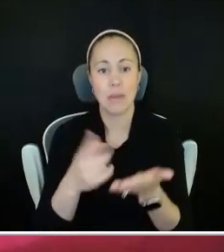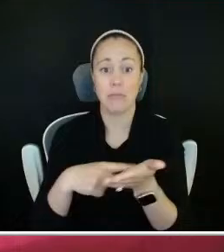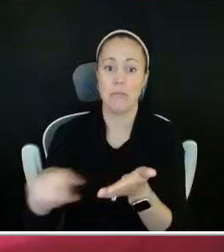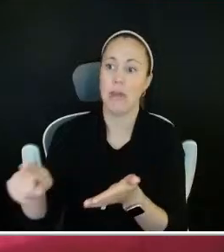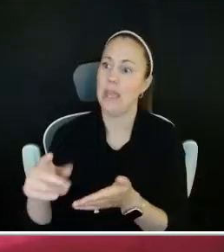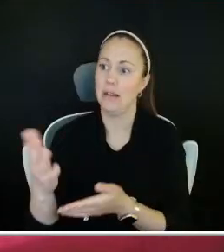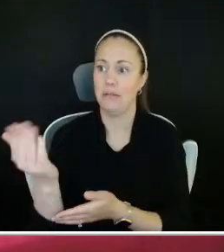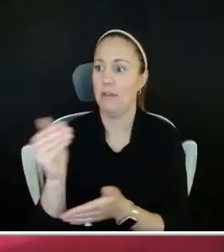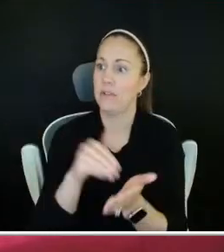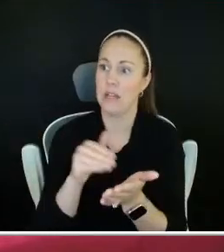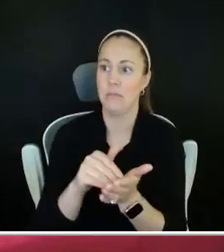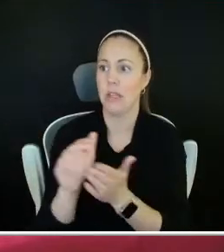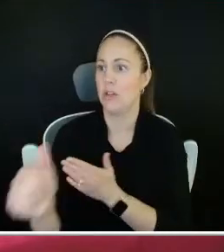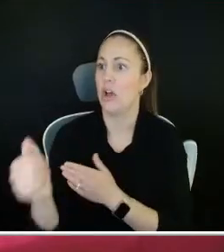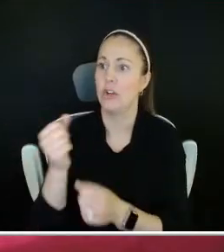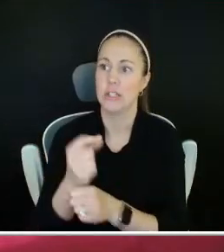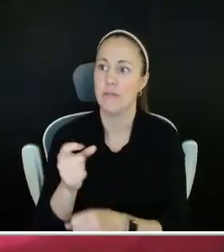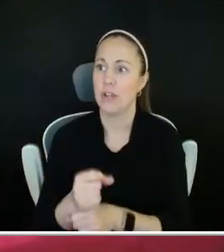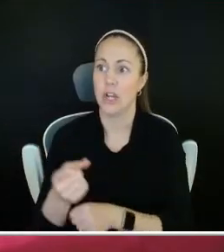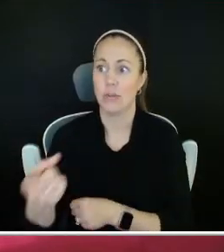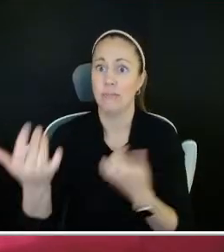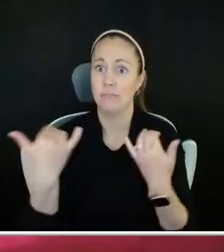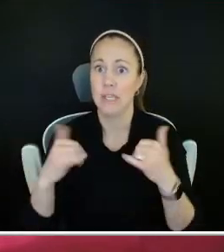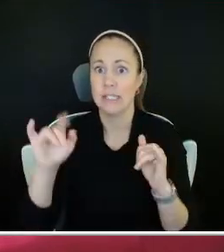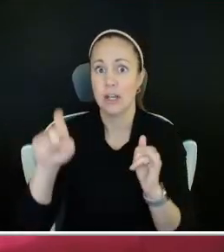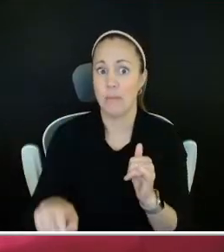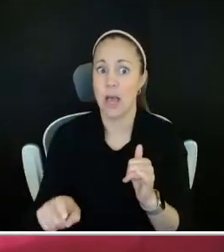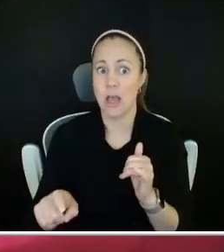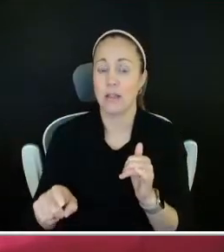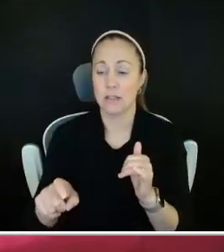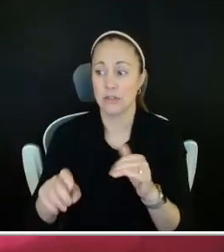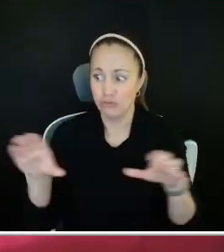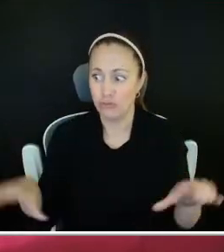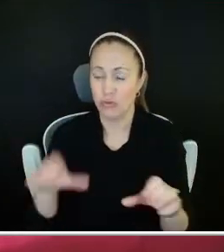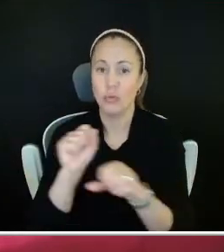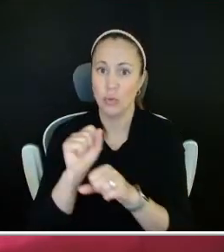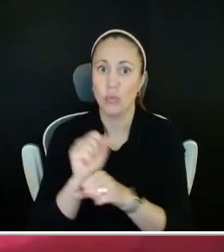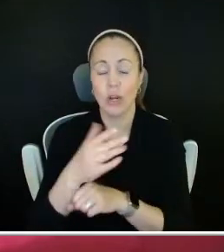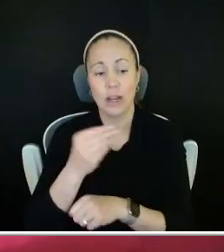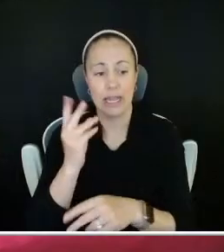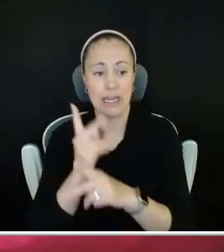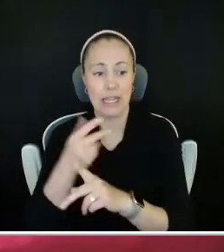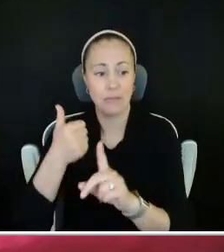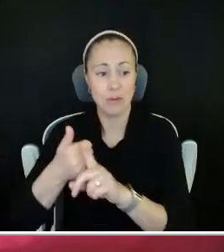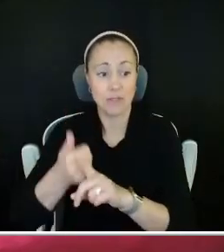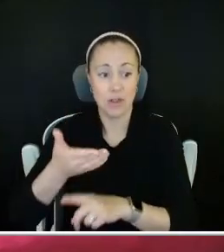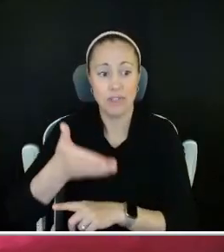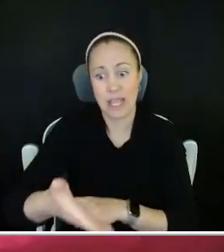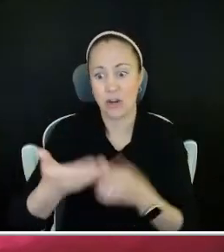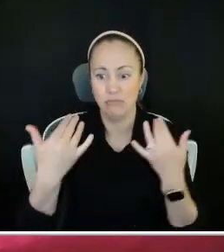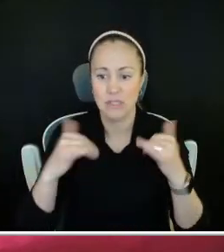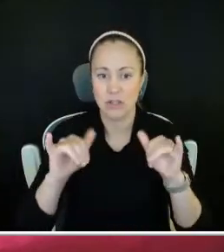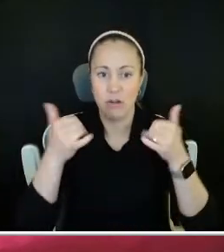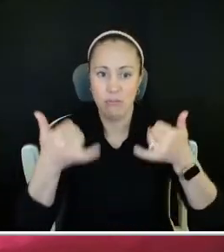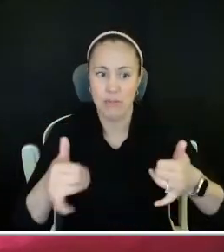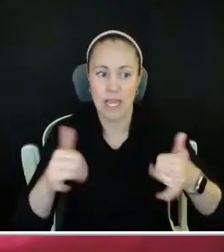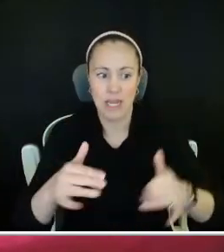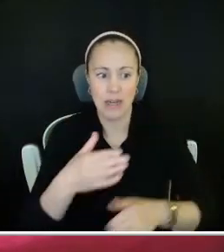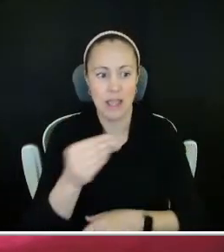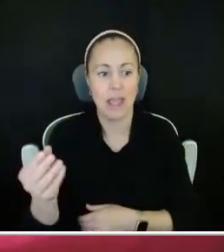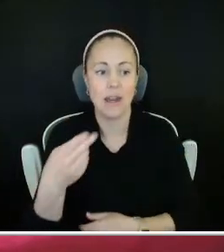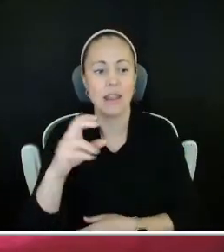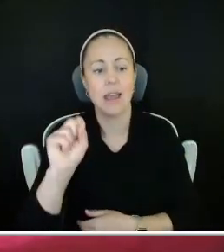a year, they still got to own it. They still have to do the work to keep themselves on the field. At the high school